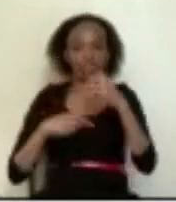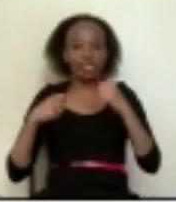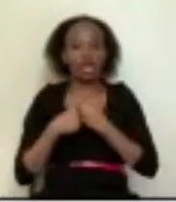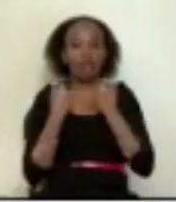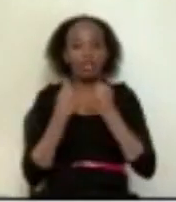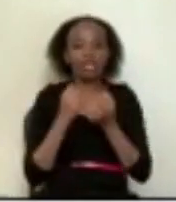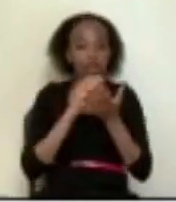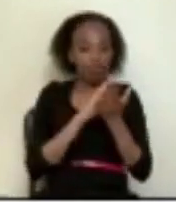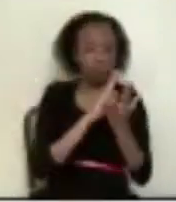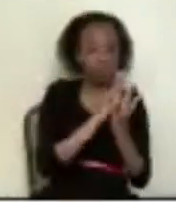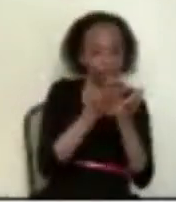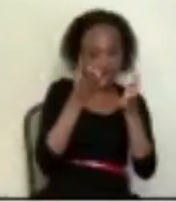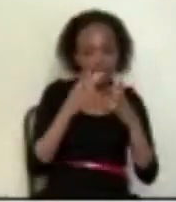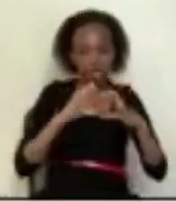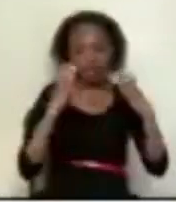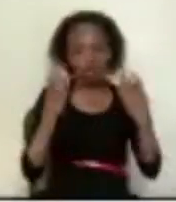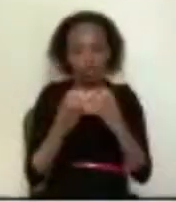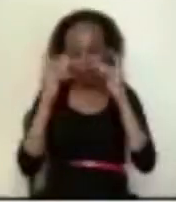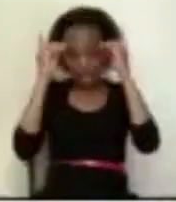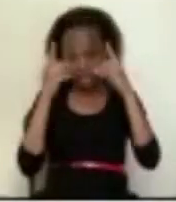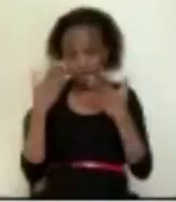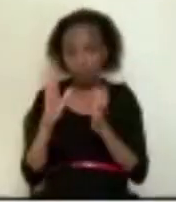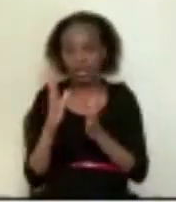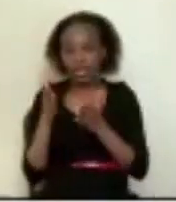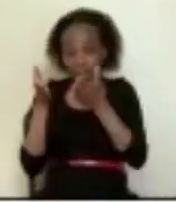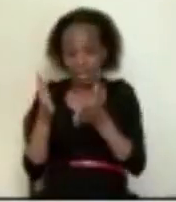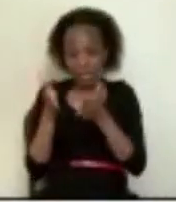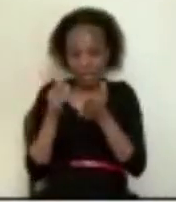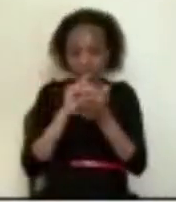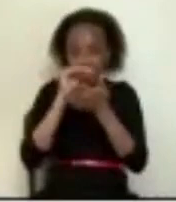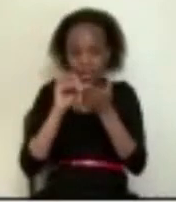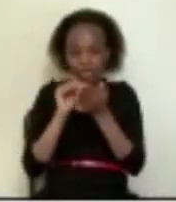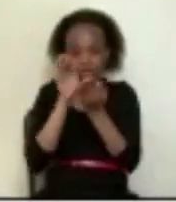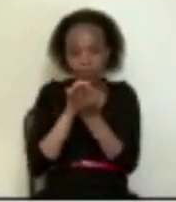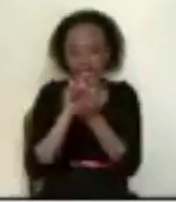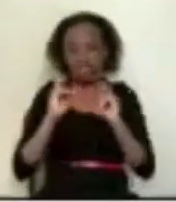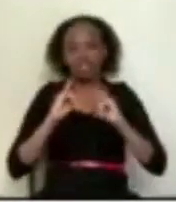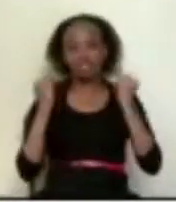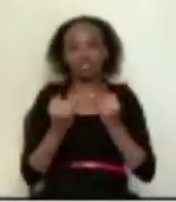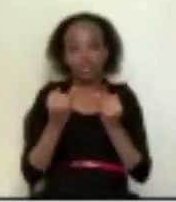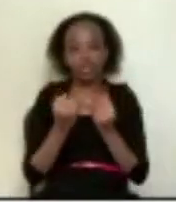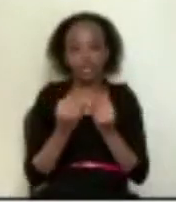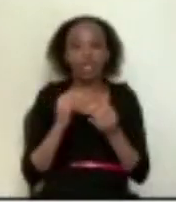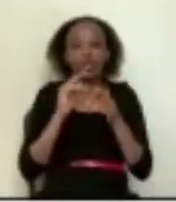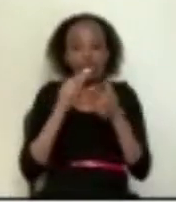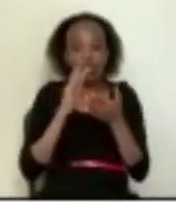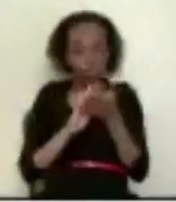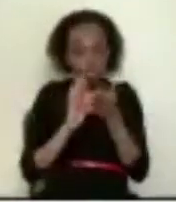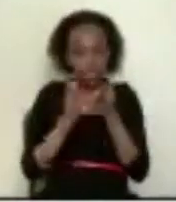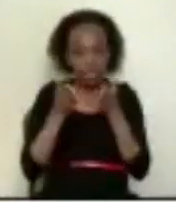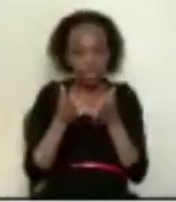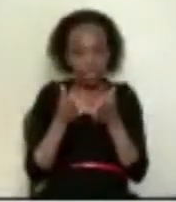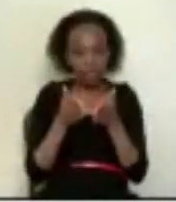between these global decisions by these central bank institutions. So immediately, this